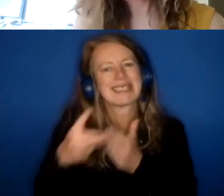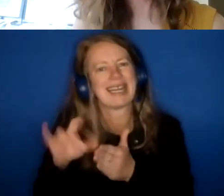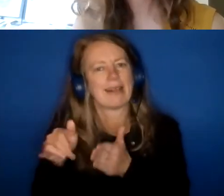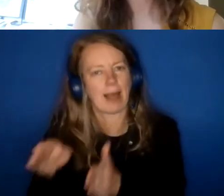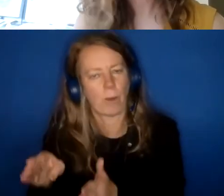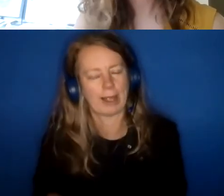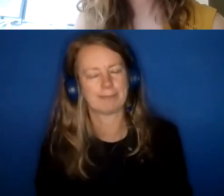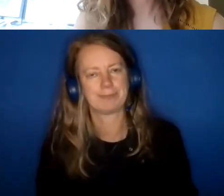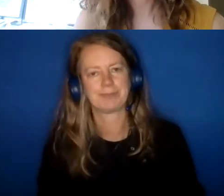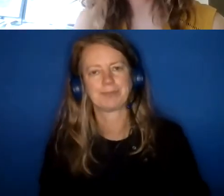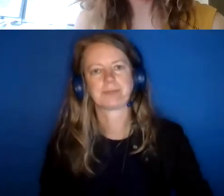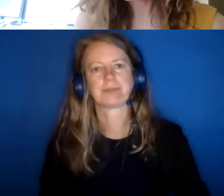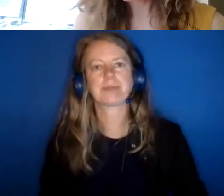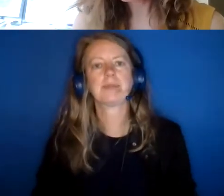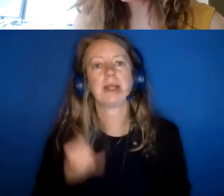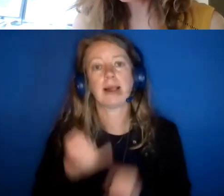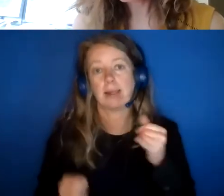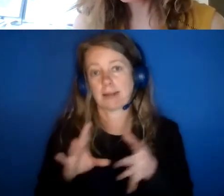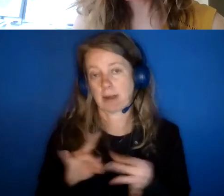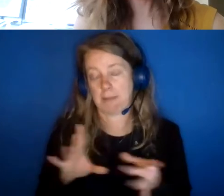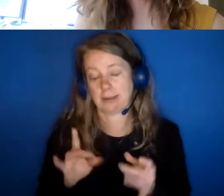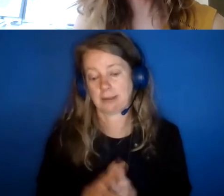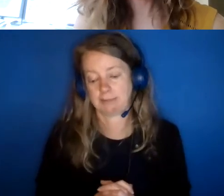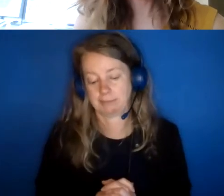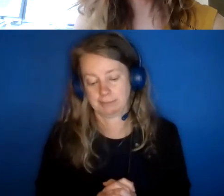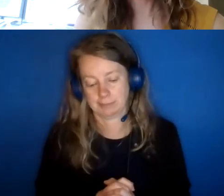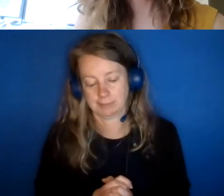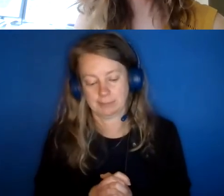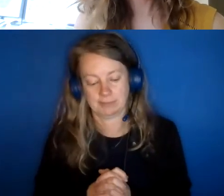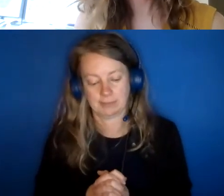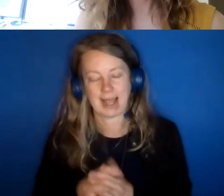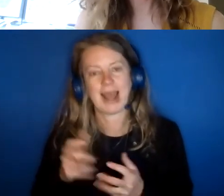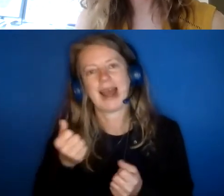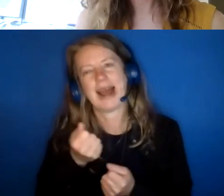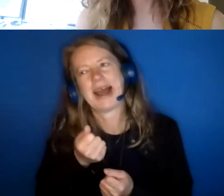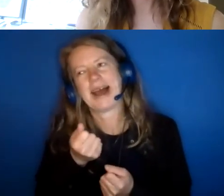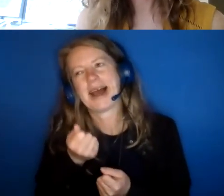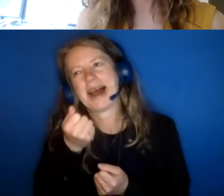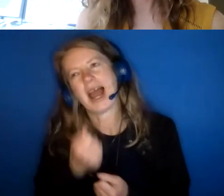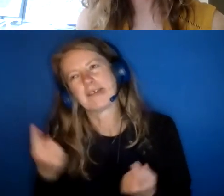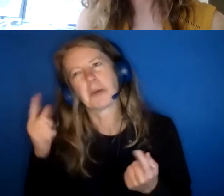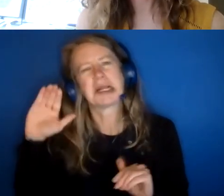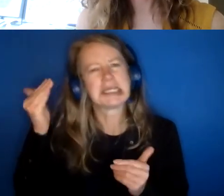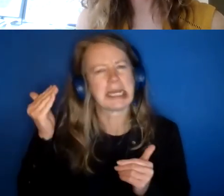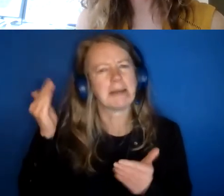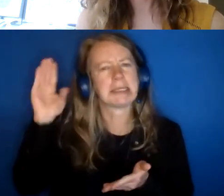last thing I'll say is that everybody is sort of getting away a little bit from using masks.